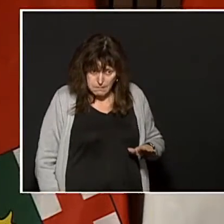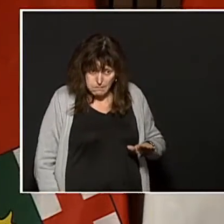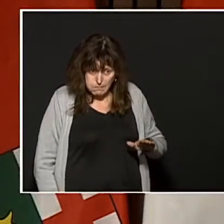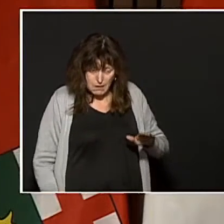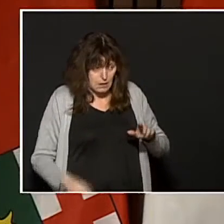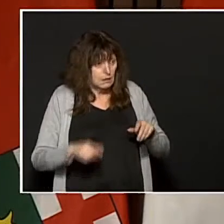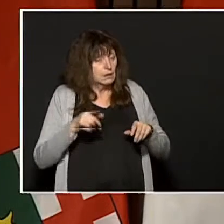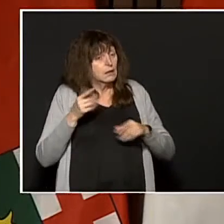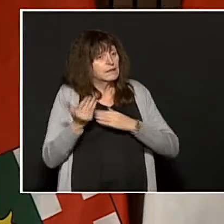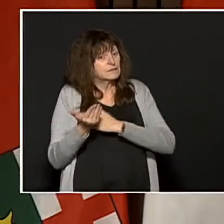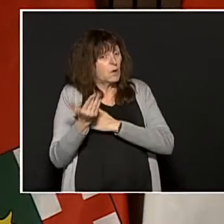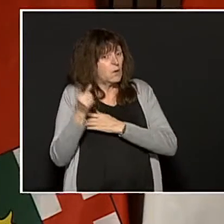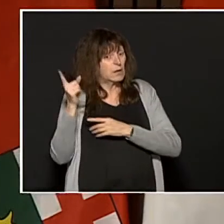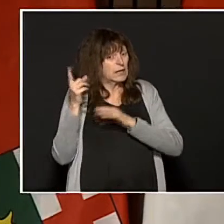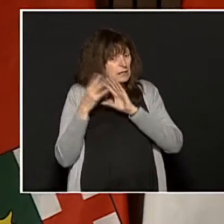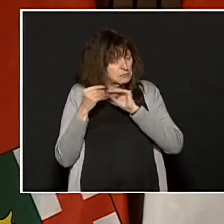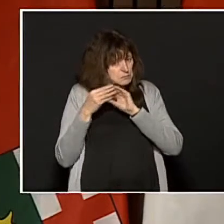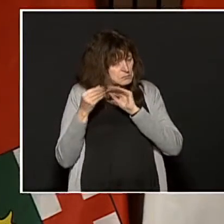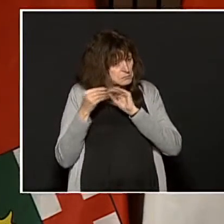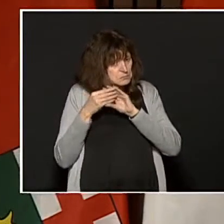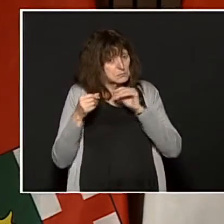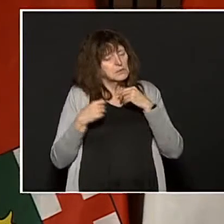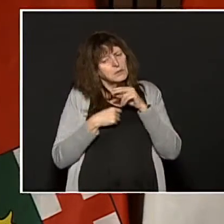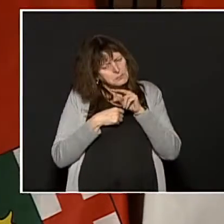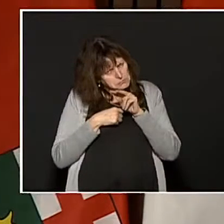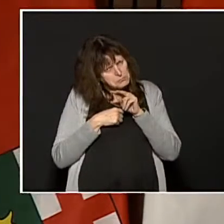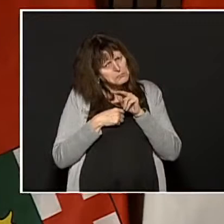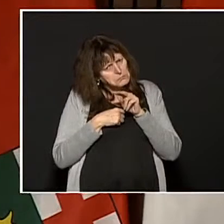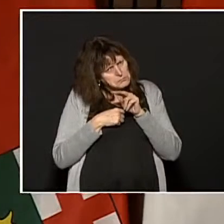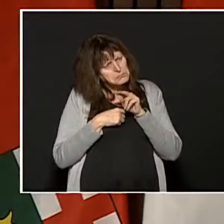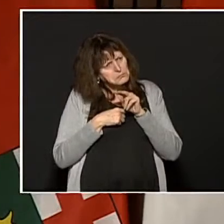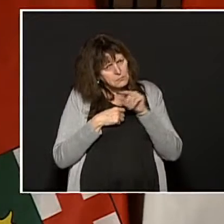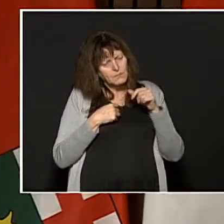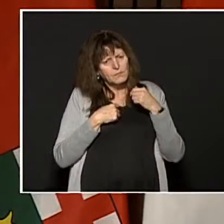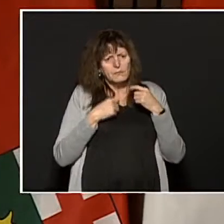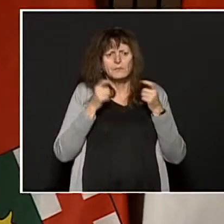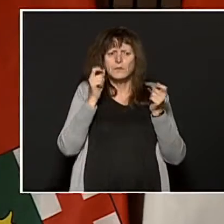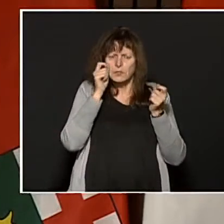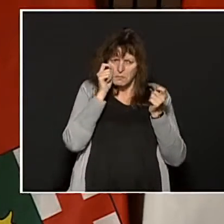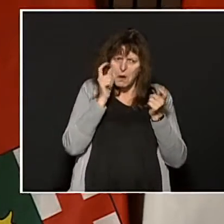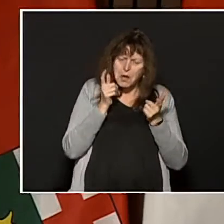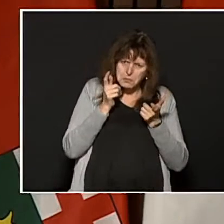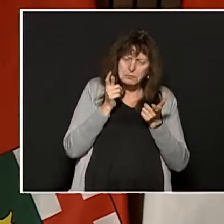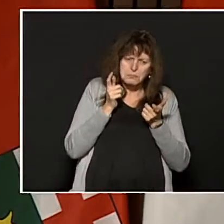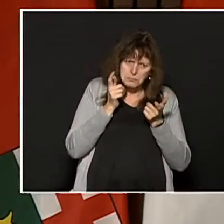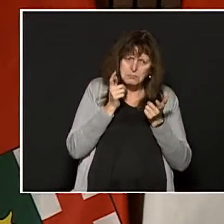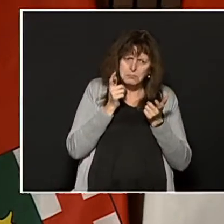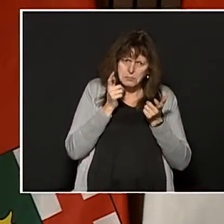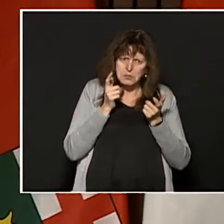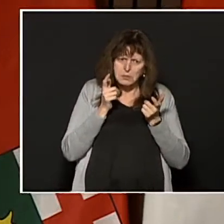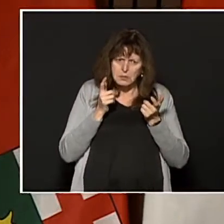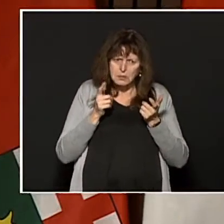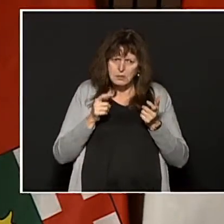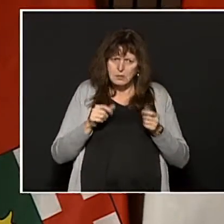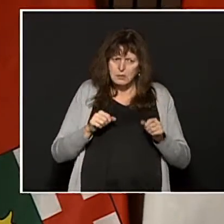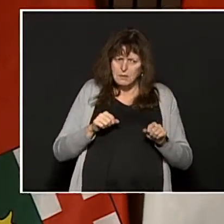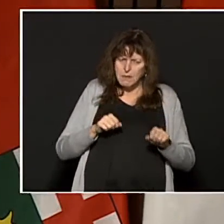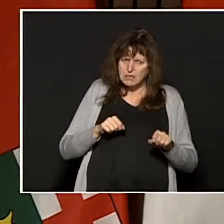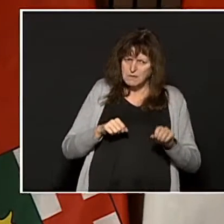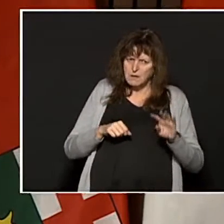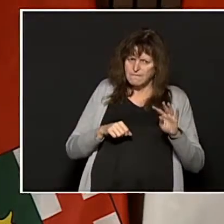today, it's surprising to me that there's a potential for at least such a strong rebound. And I'm just wondering if you could